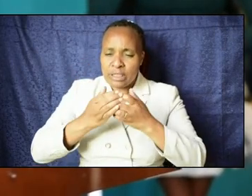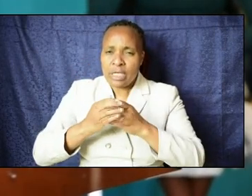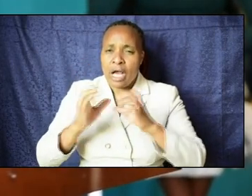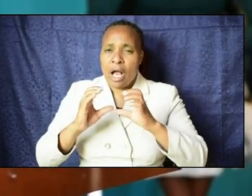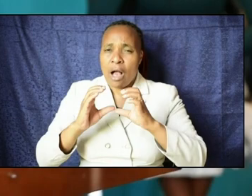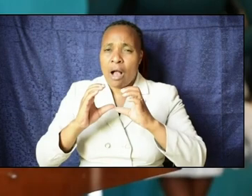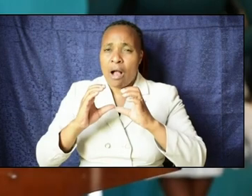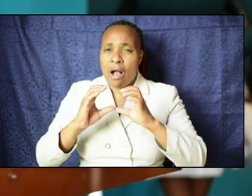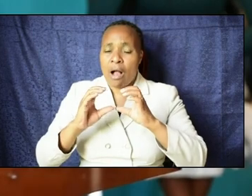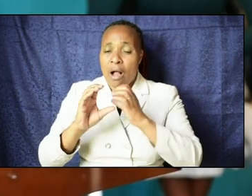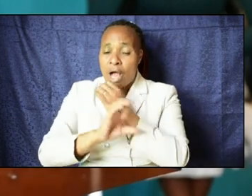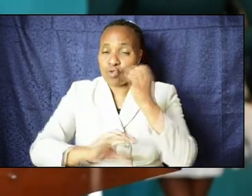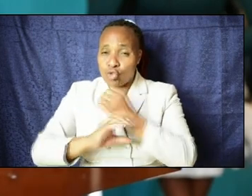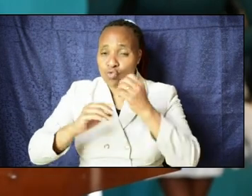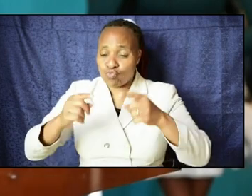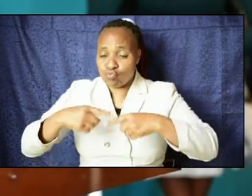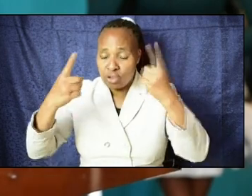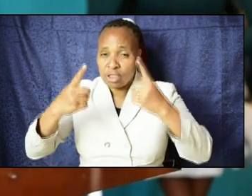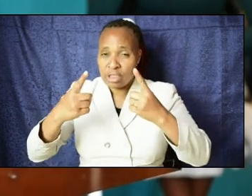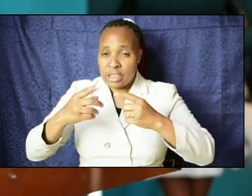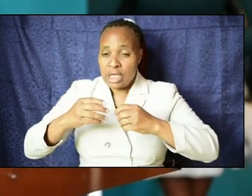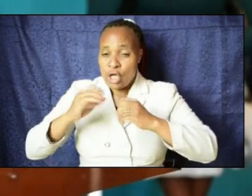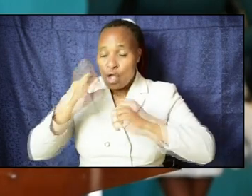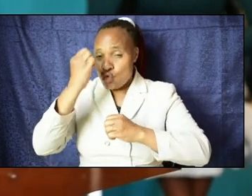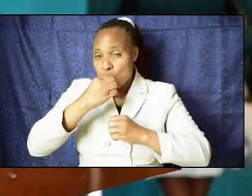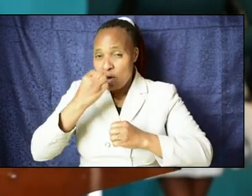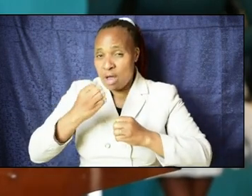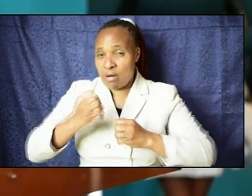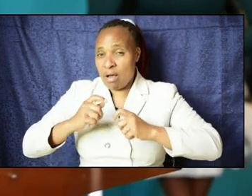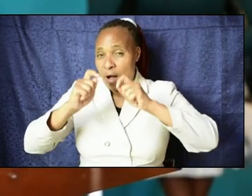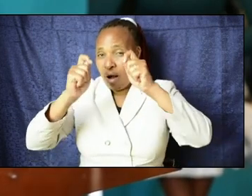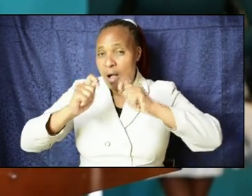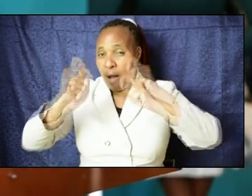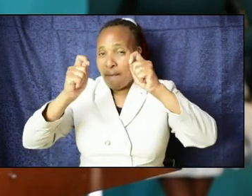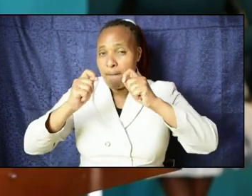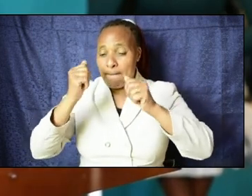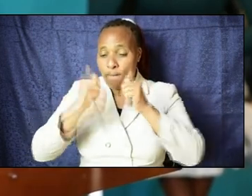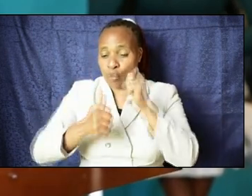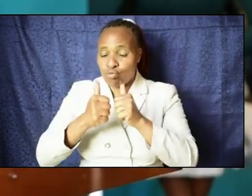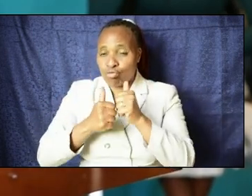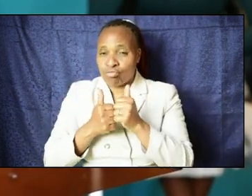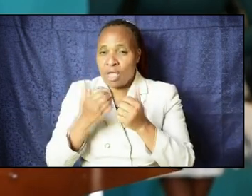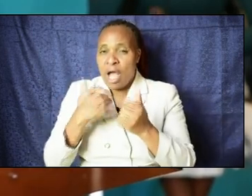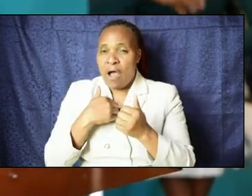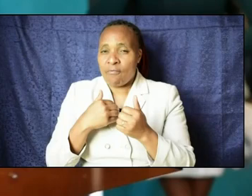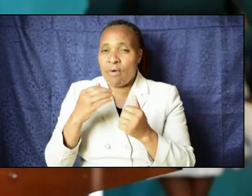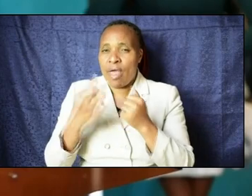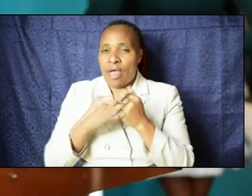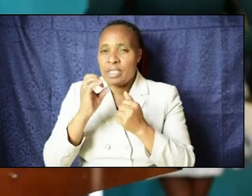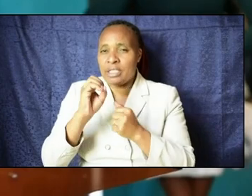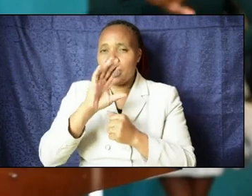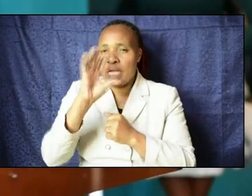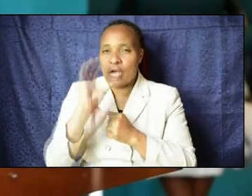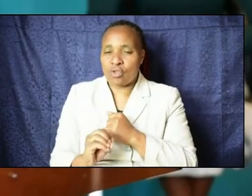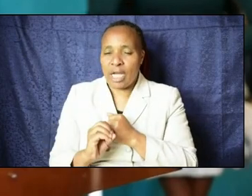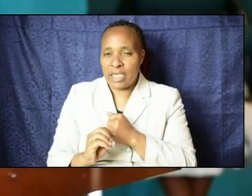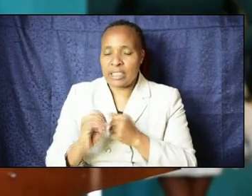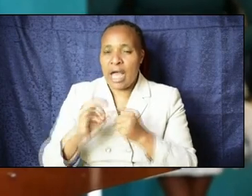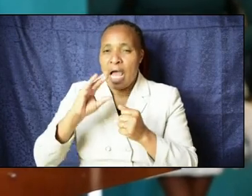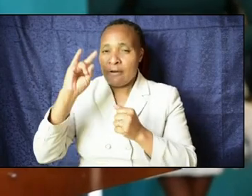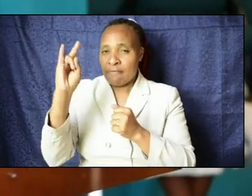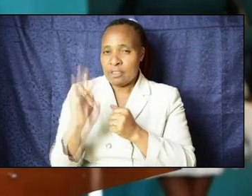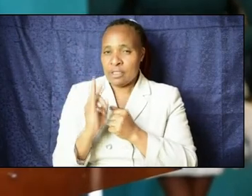European Cup, and at the moment contains approximately 80,000 Seventh-day